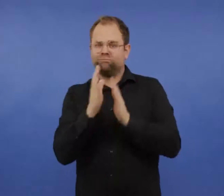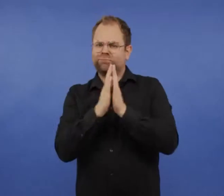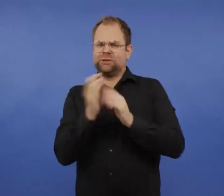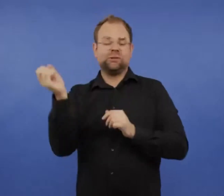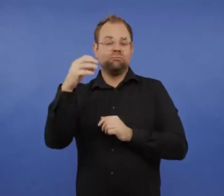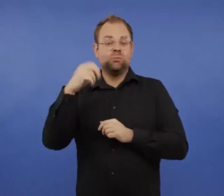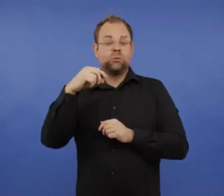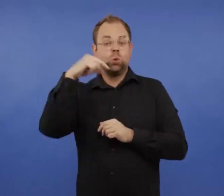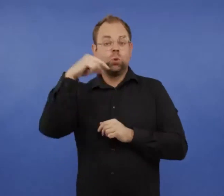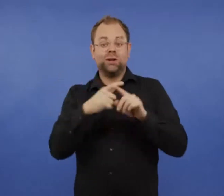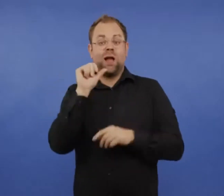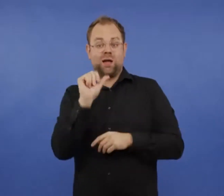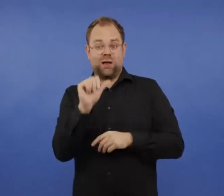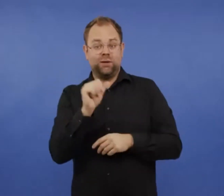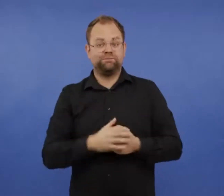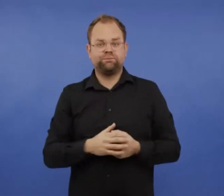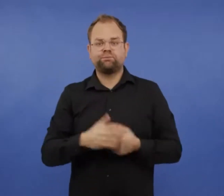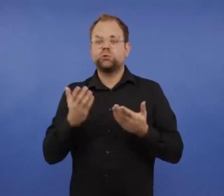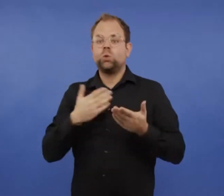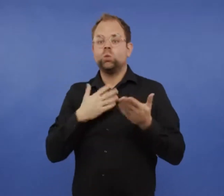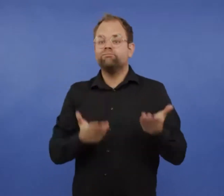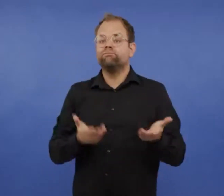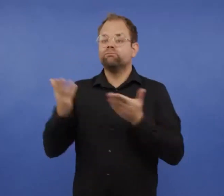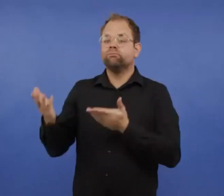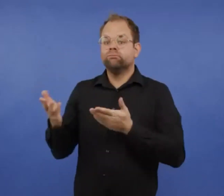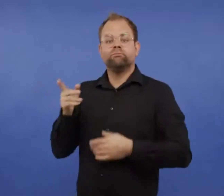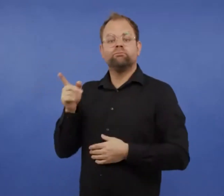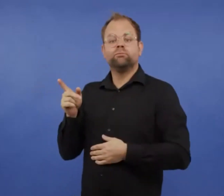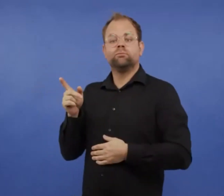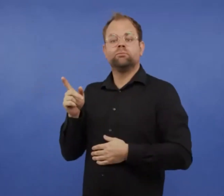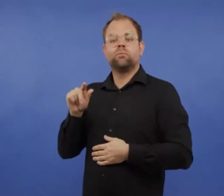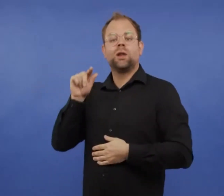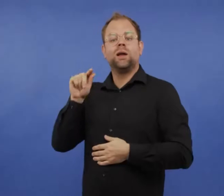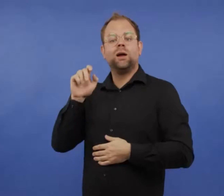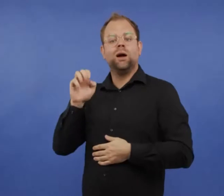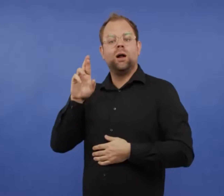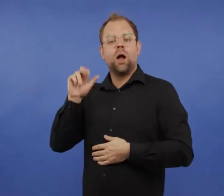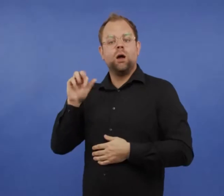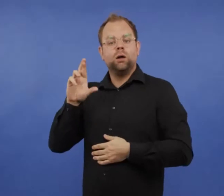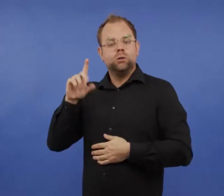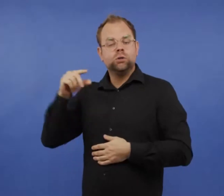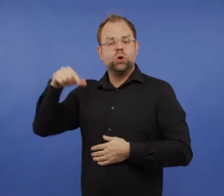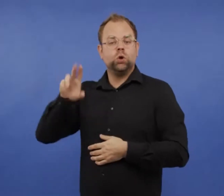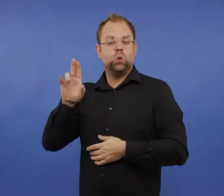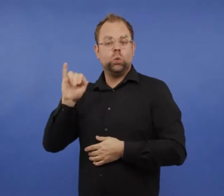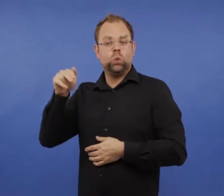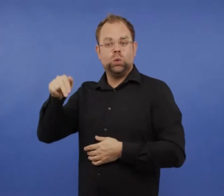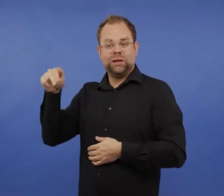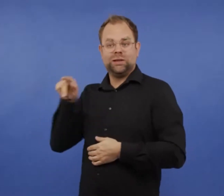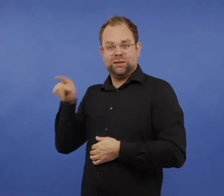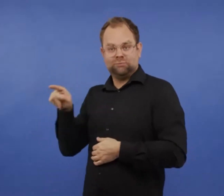2020. Mr. Quinn was the lead focal point for the global network of national human rights institutions during much